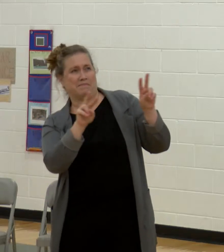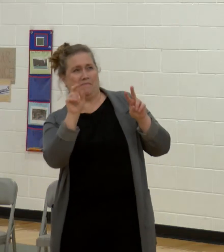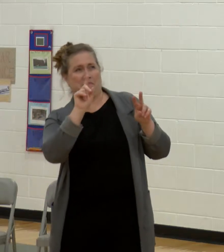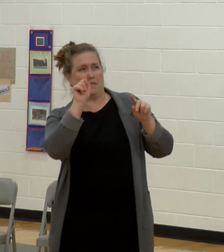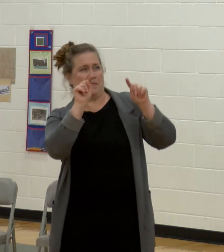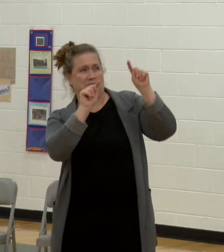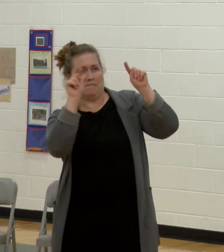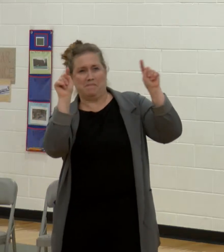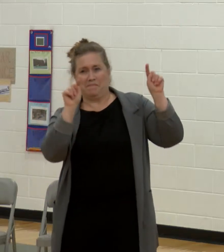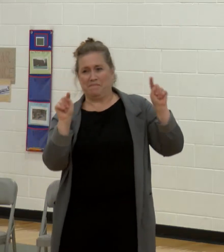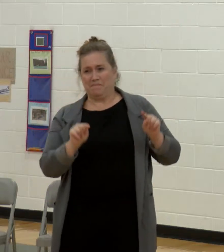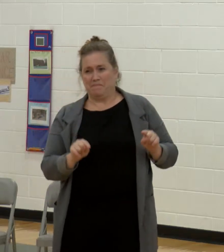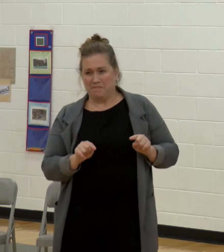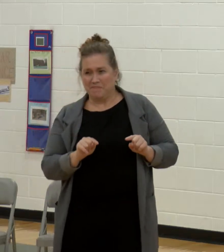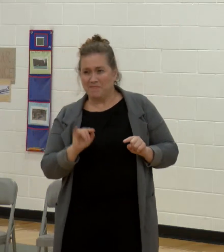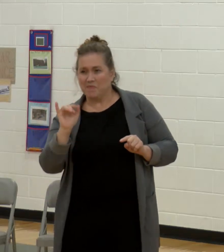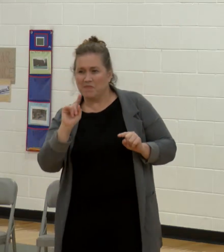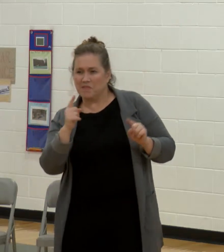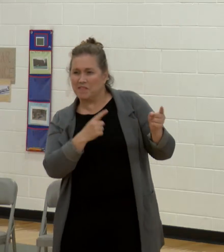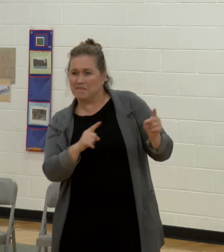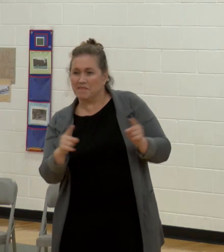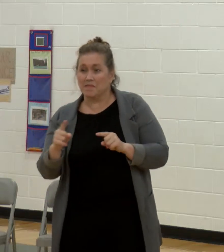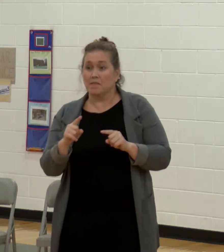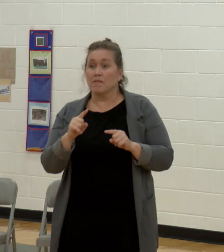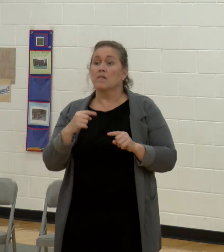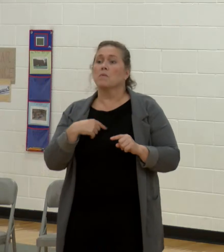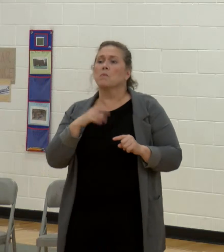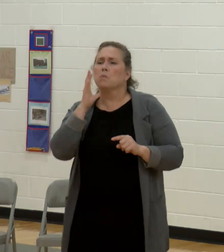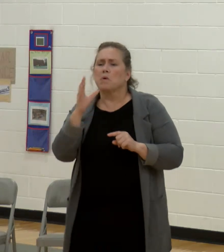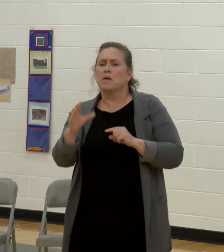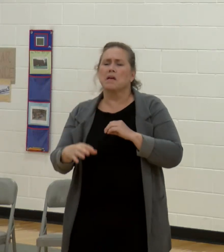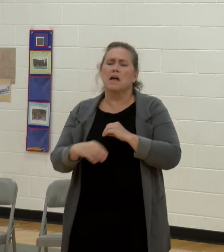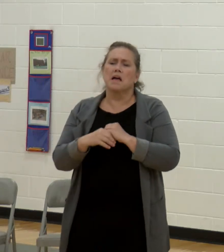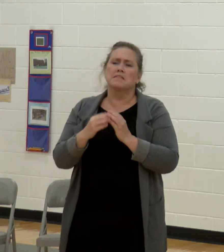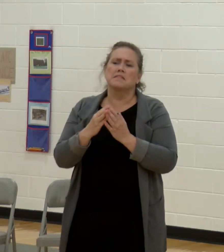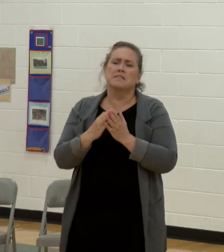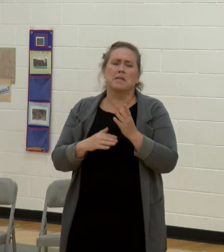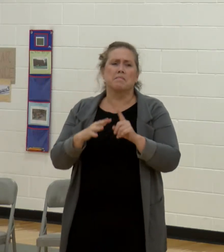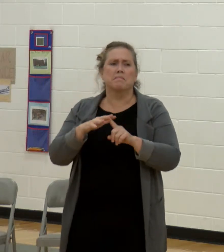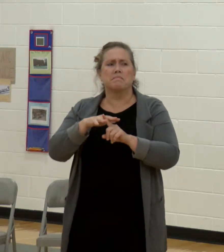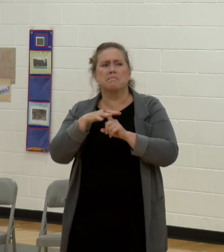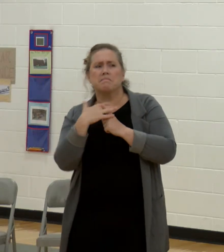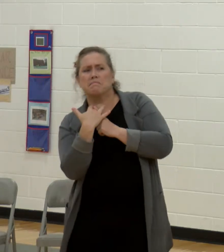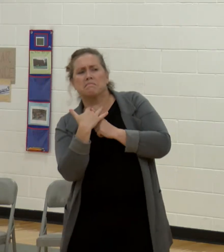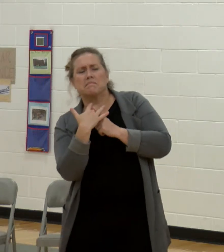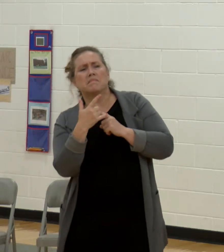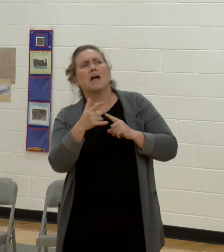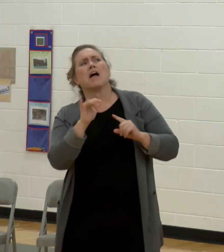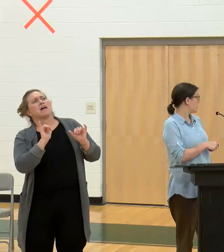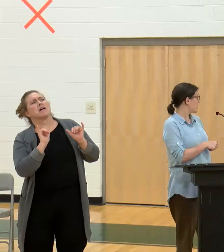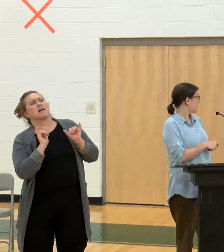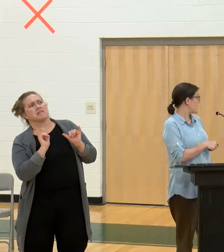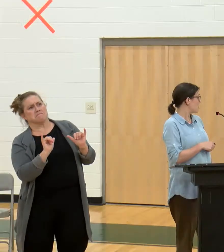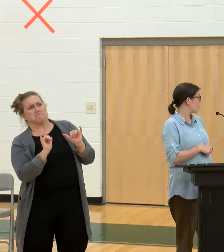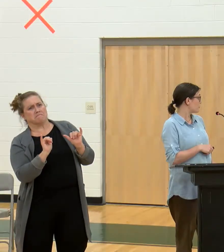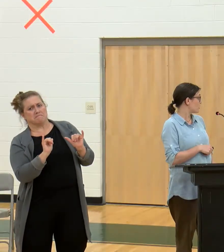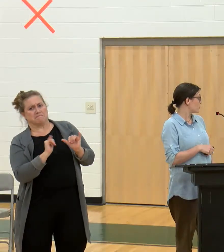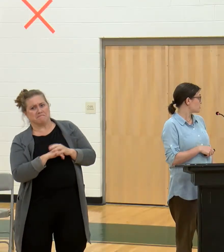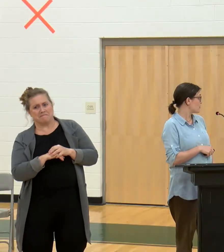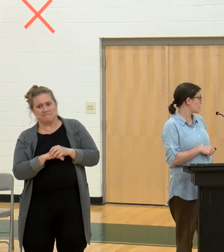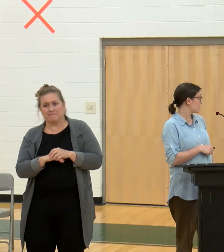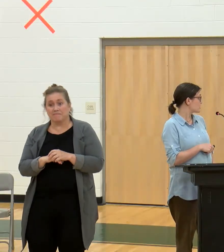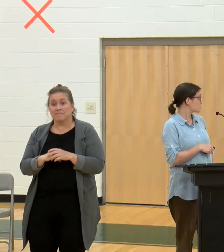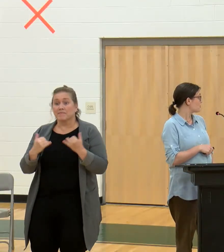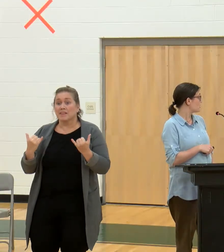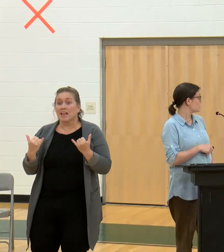in case, I just kind of want to provide a little bit of context. So we are here now at Butterfly